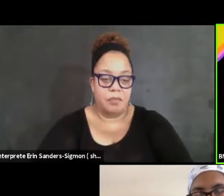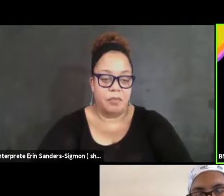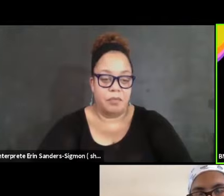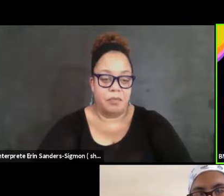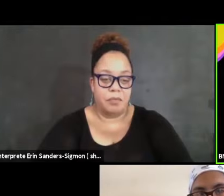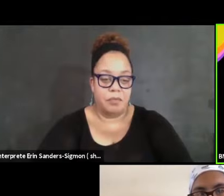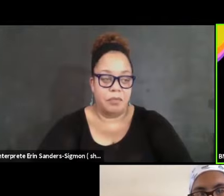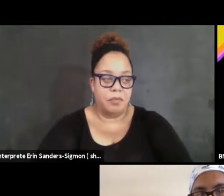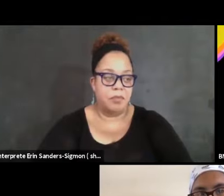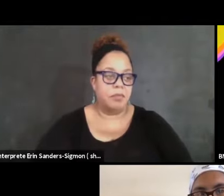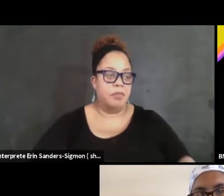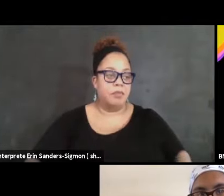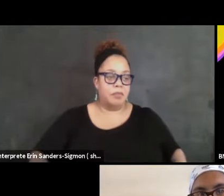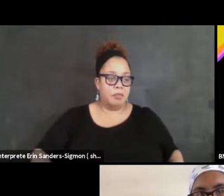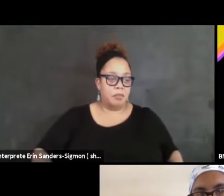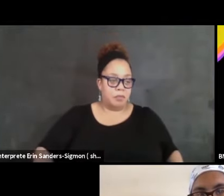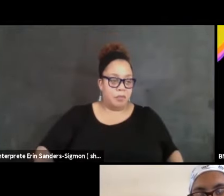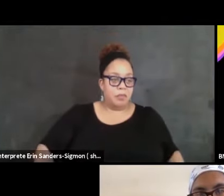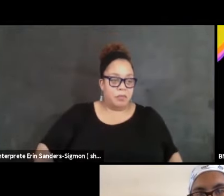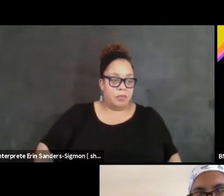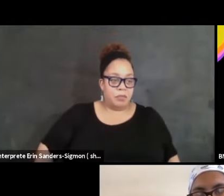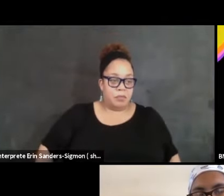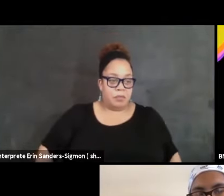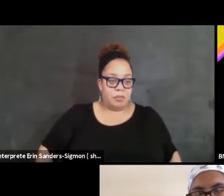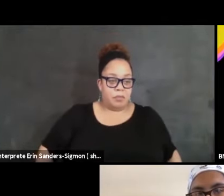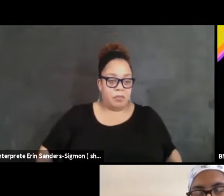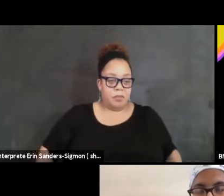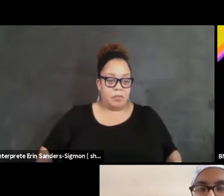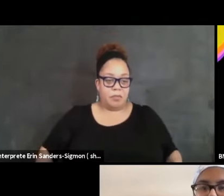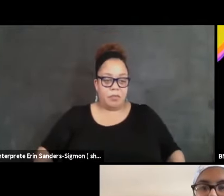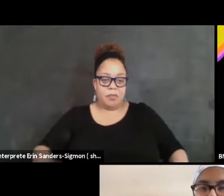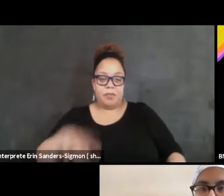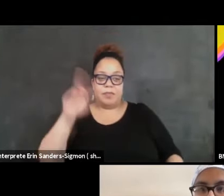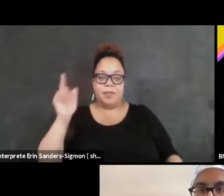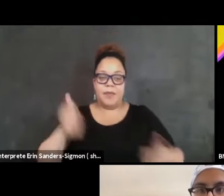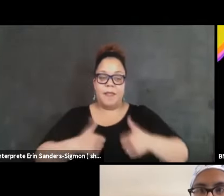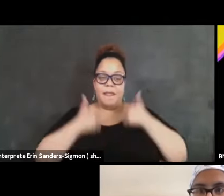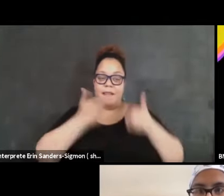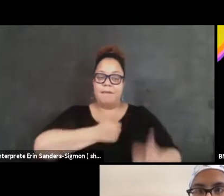throw. The live poem from Natalie Heredia.